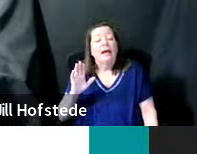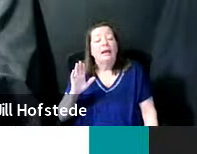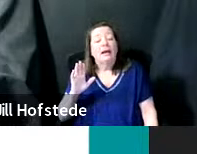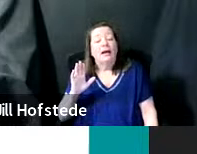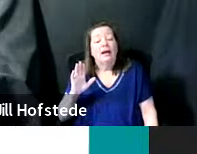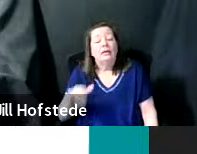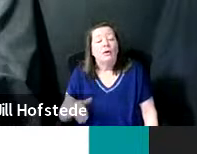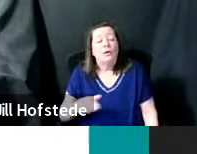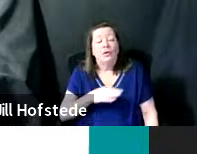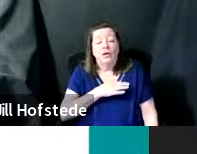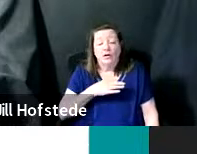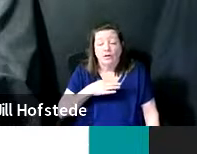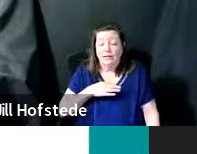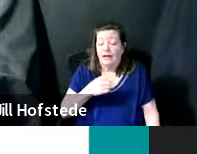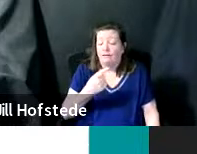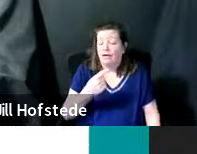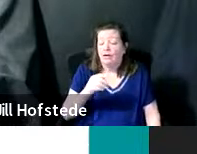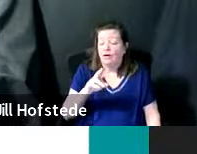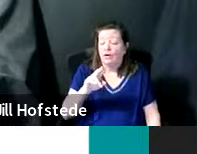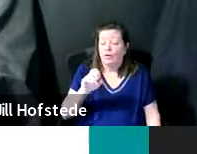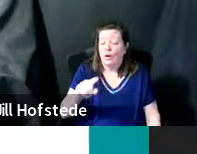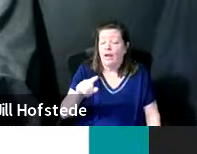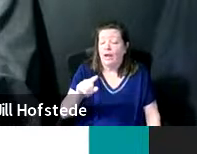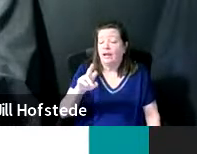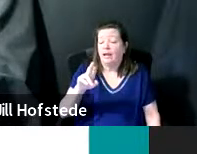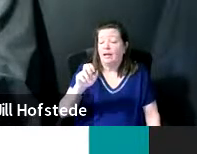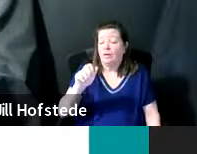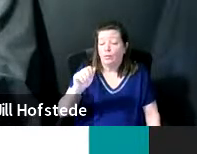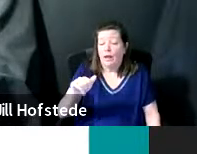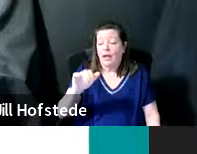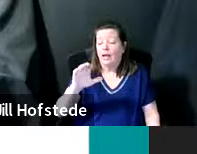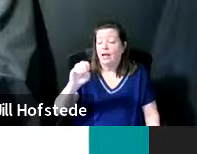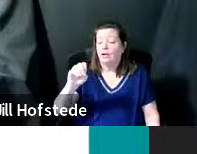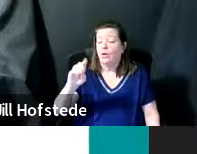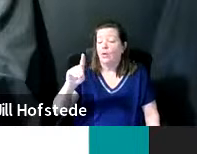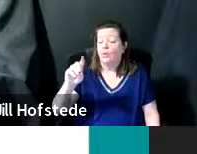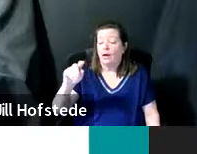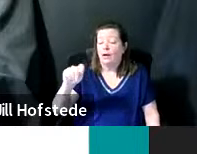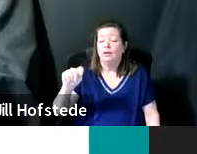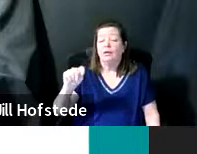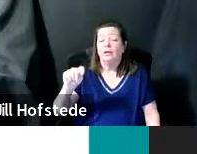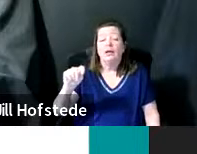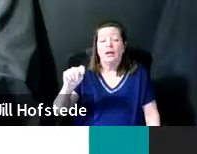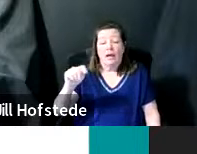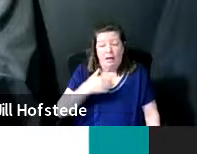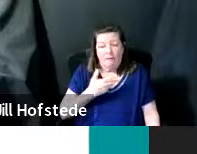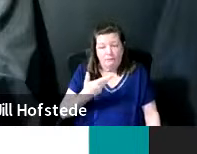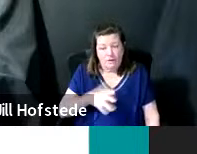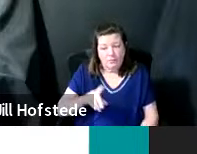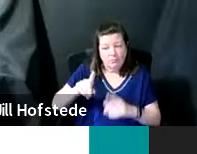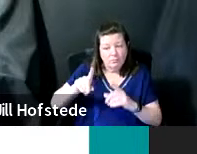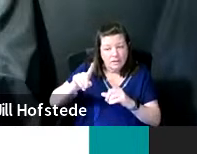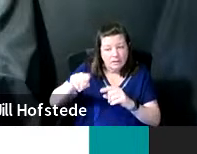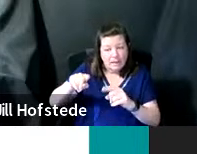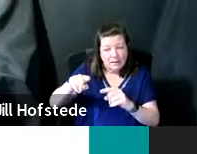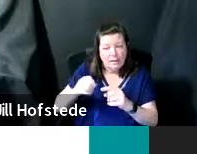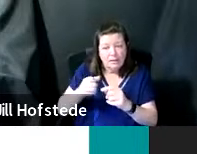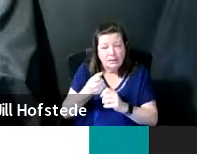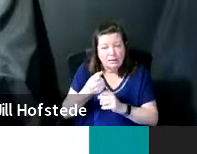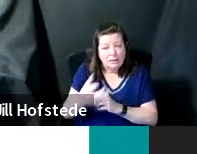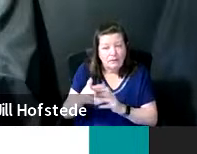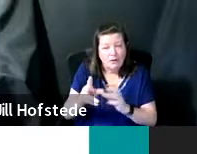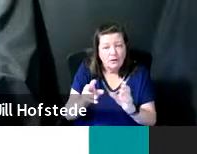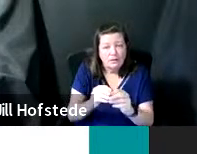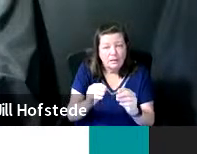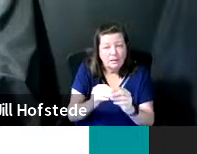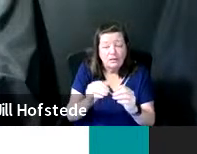so Greg and Ray Mabey, as well as ODOT with Director Strickler, have attended several sessions with